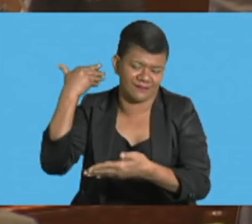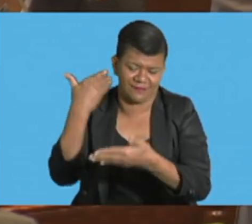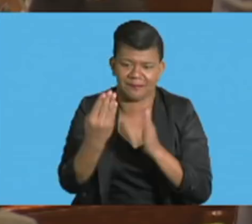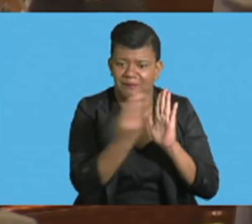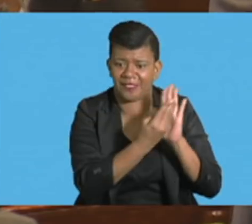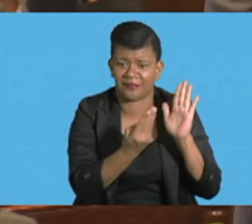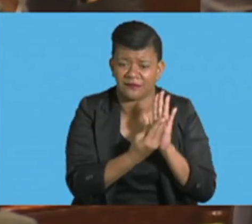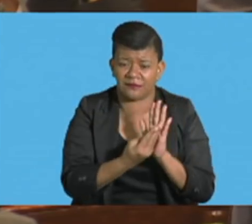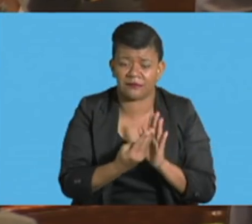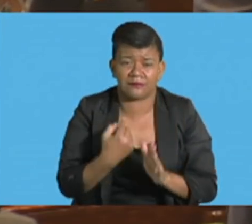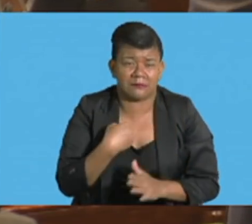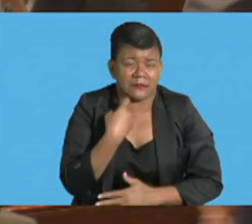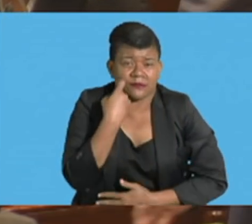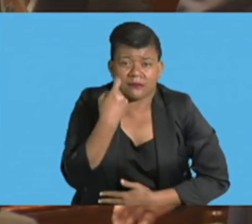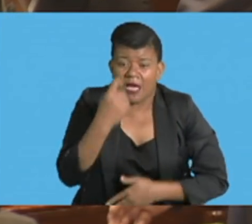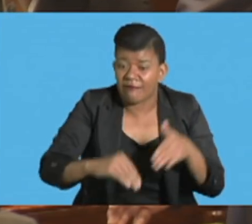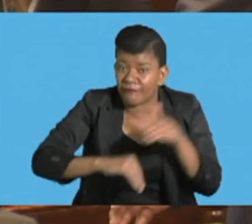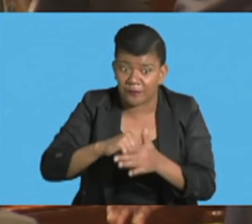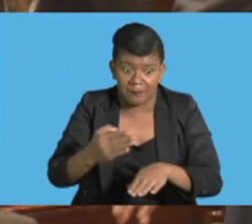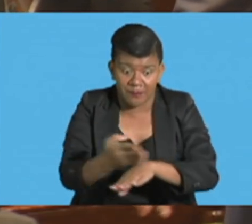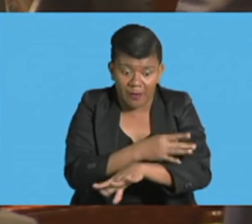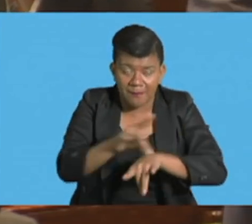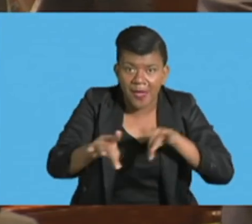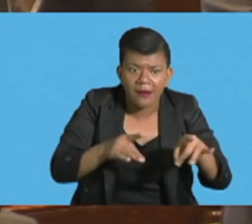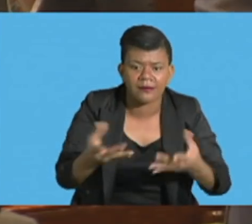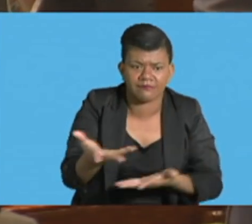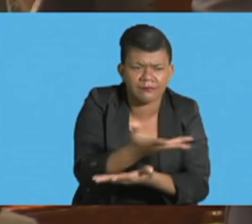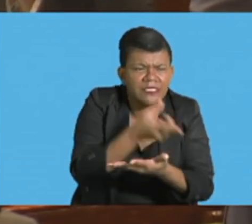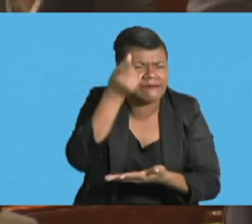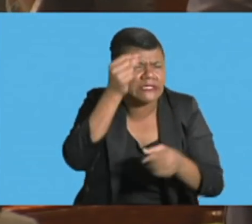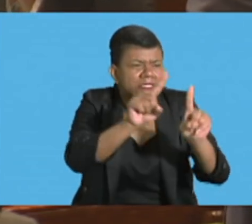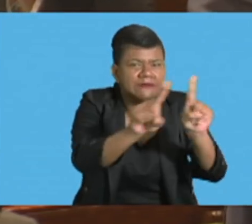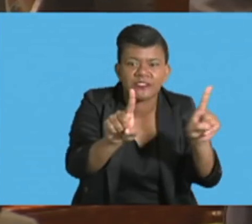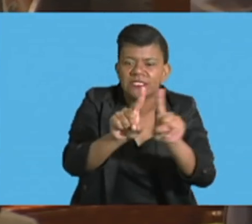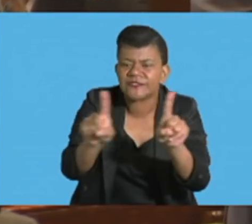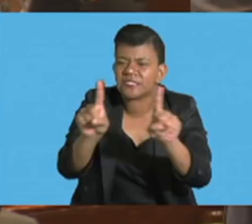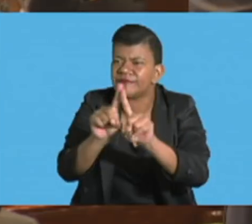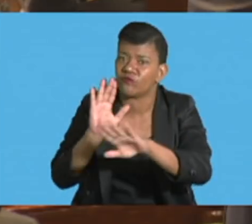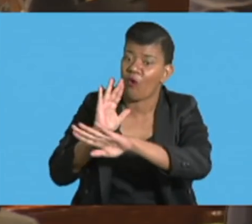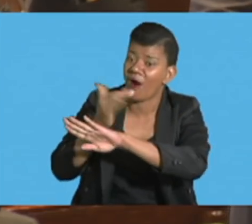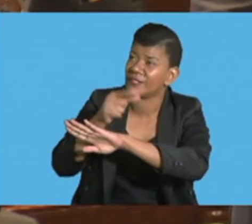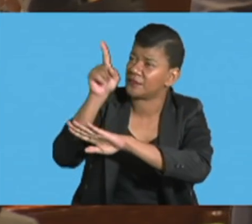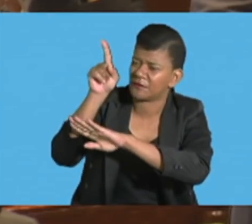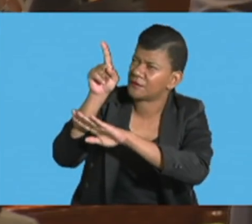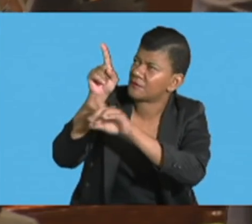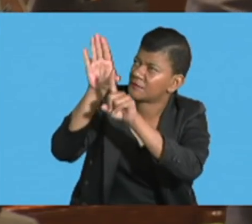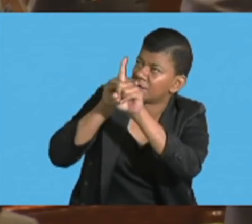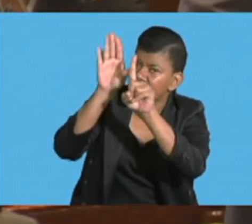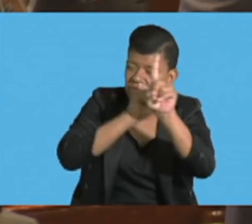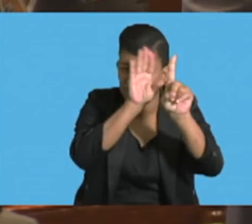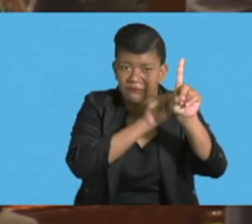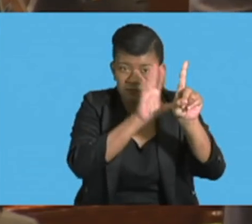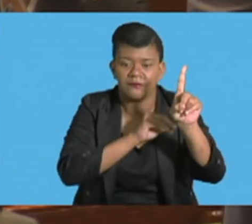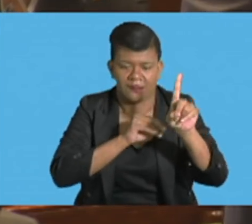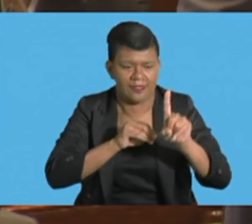considerations and consultations from Fijians from every corner of the country. Their input is what truly matters to this